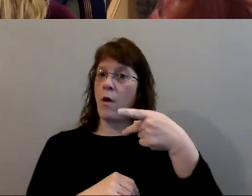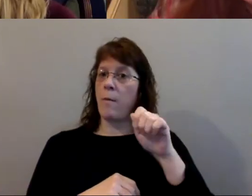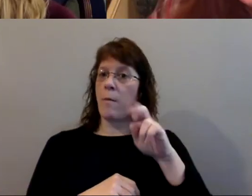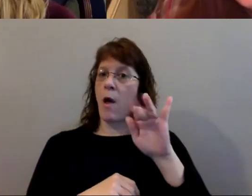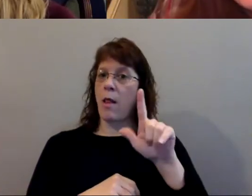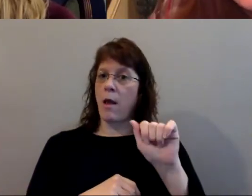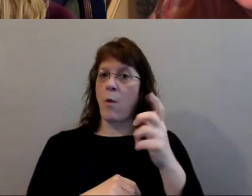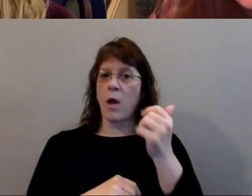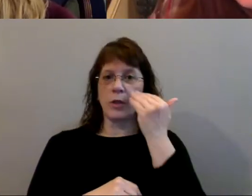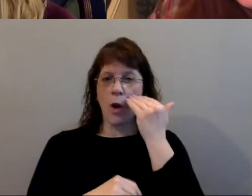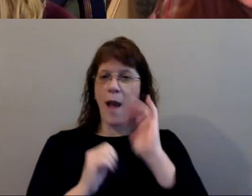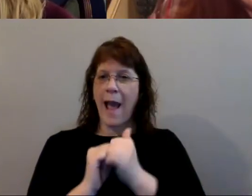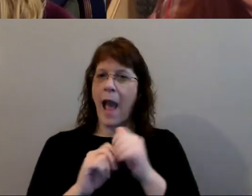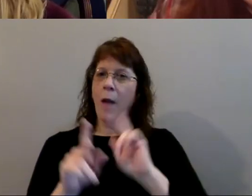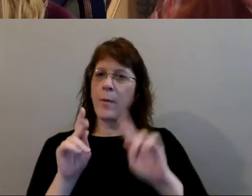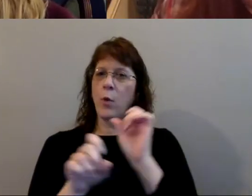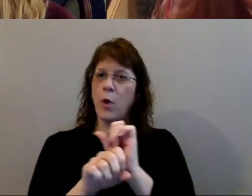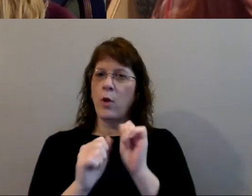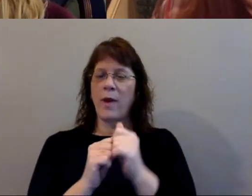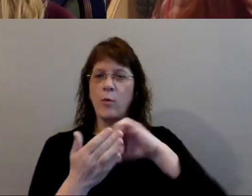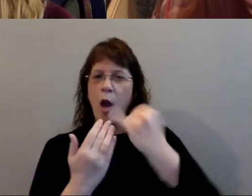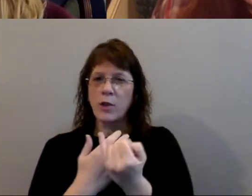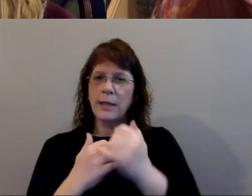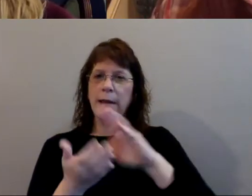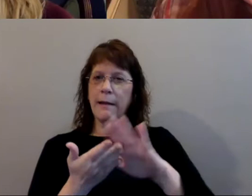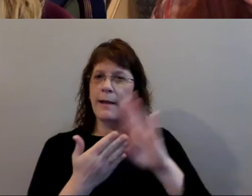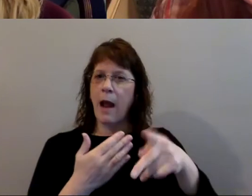with projects to clean up the oceans, and what are ways that lead to them?